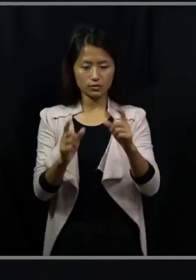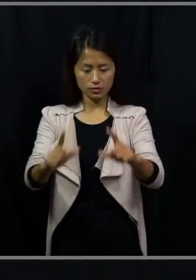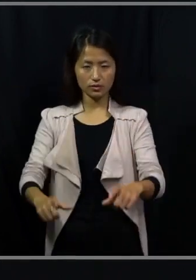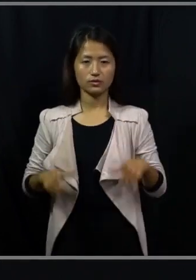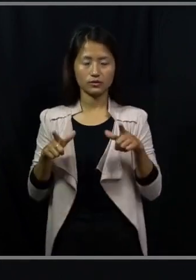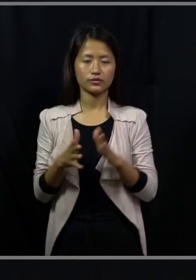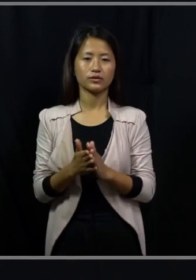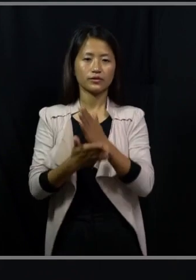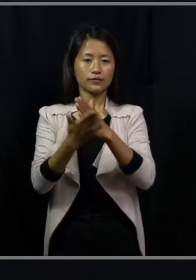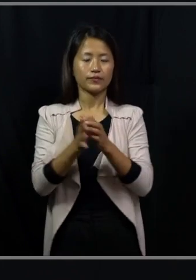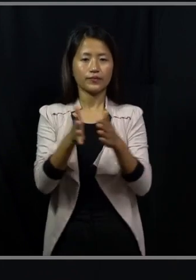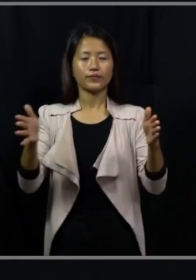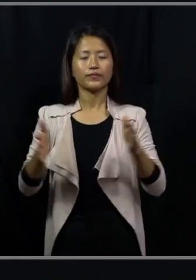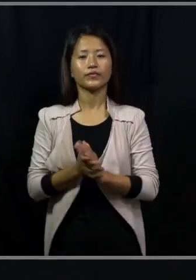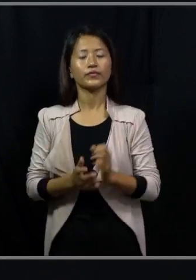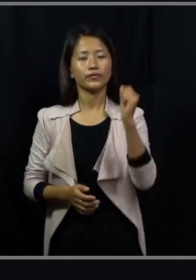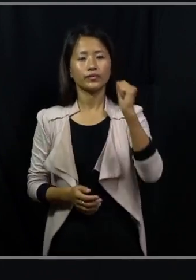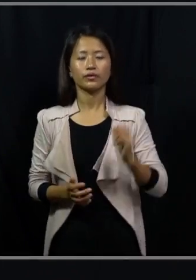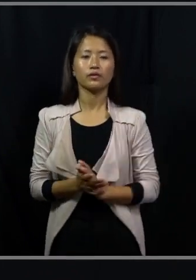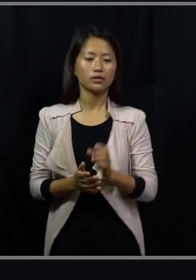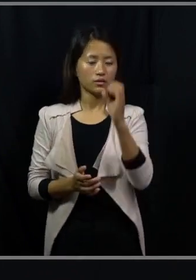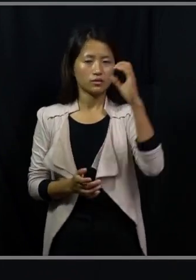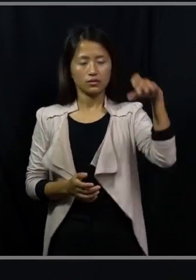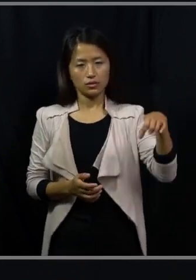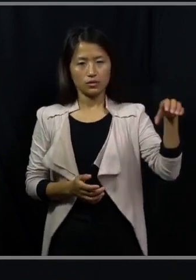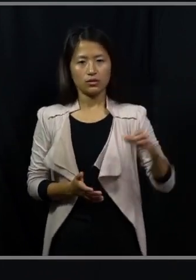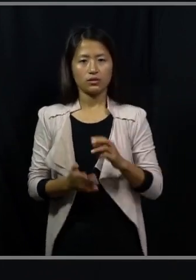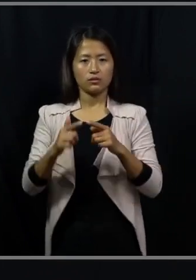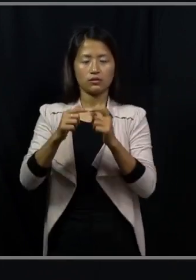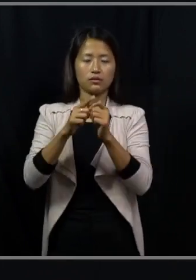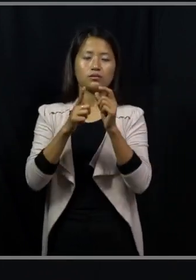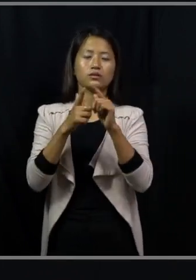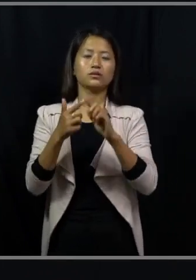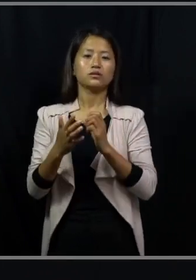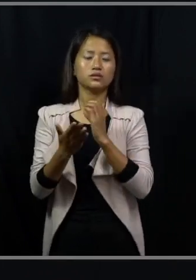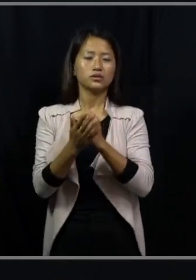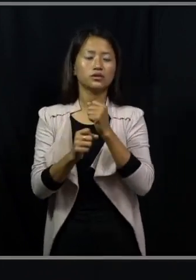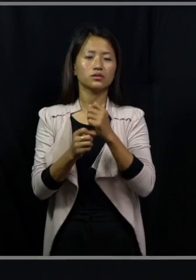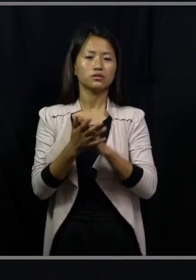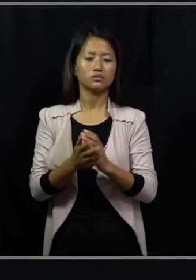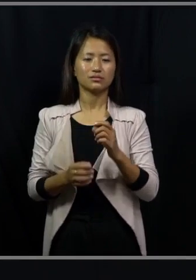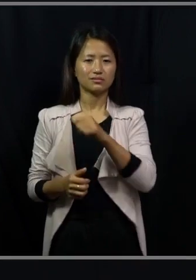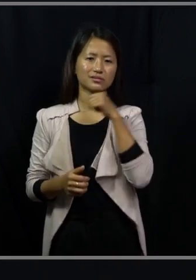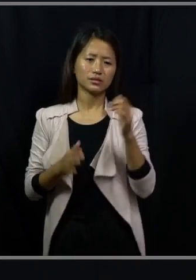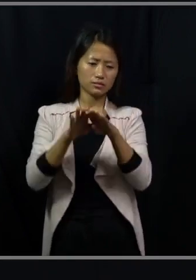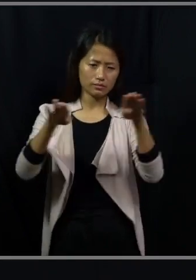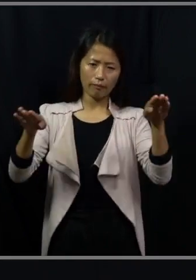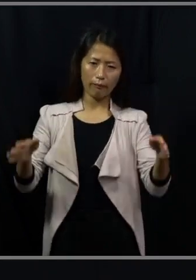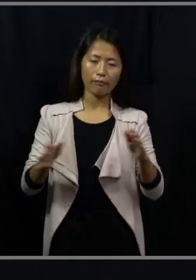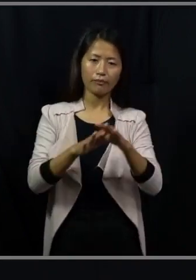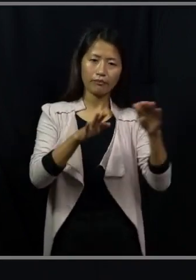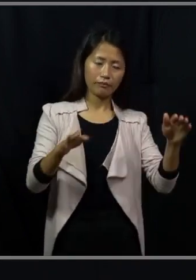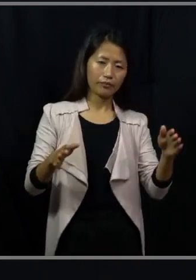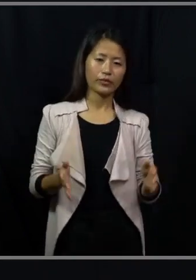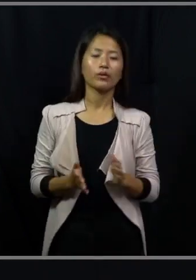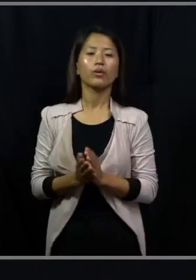about divine. And also in the city of Tepe Gawra, cemeteries are really the community of the